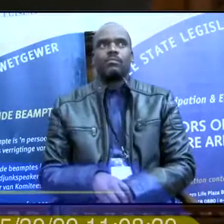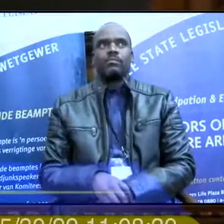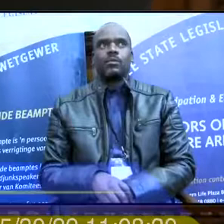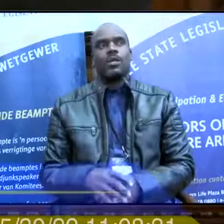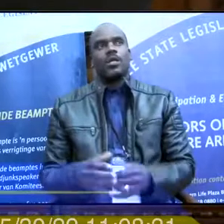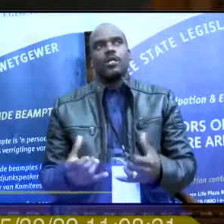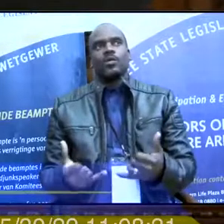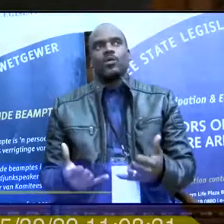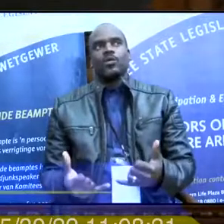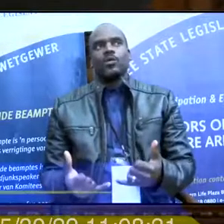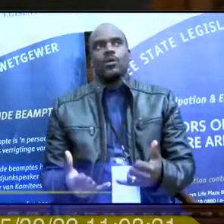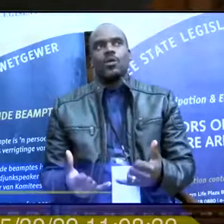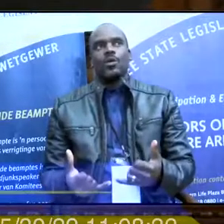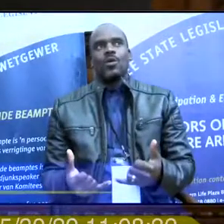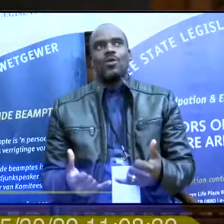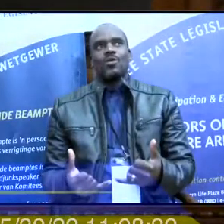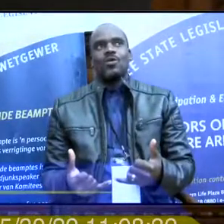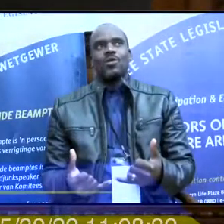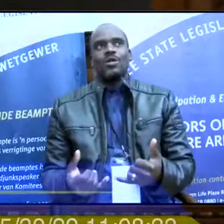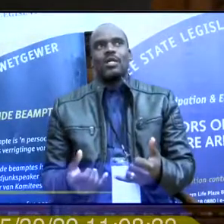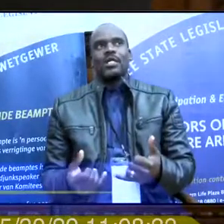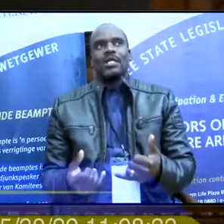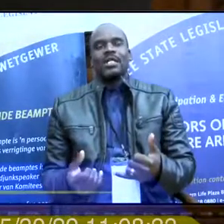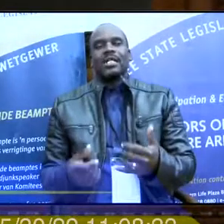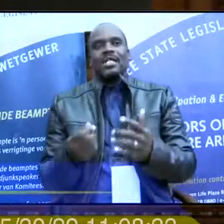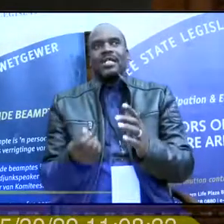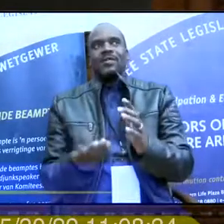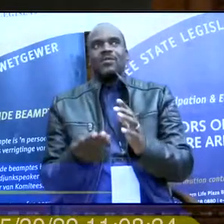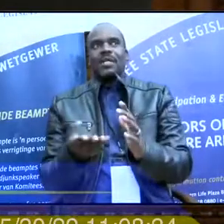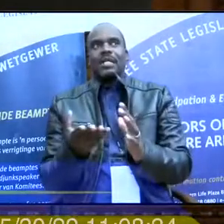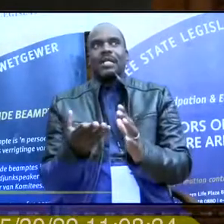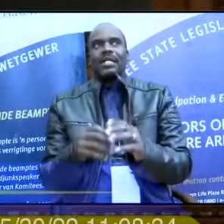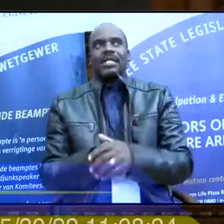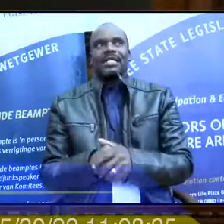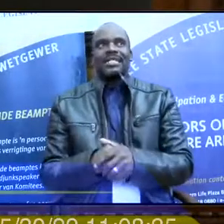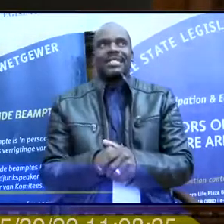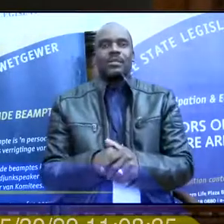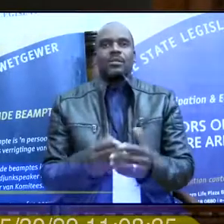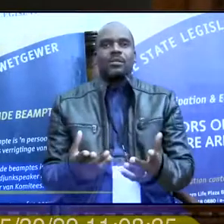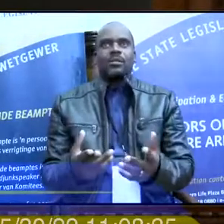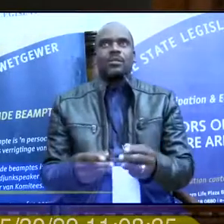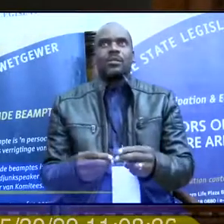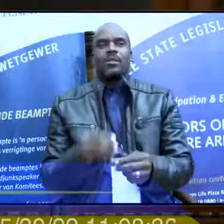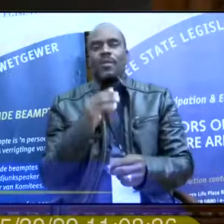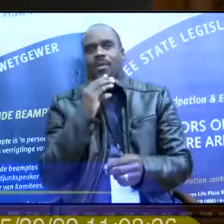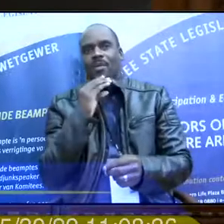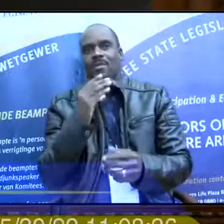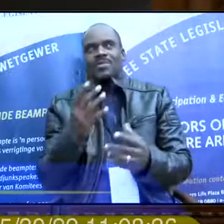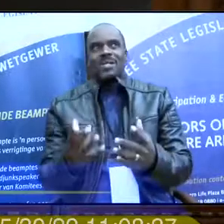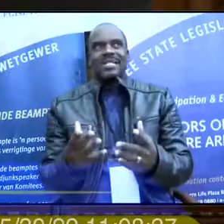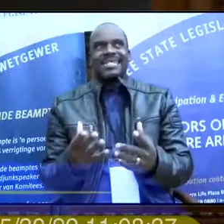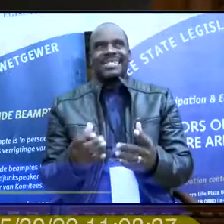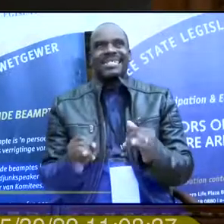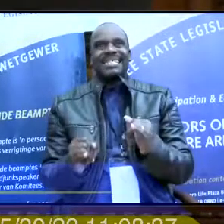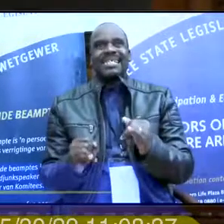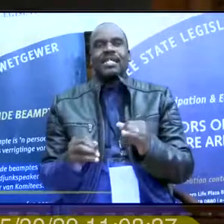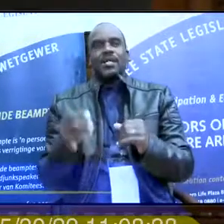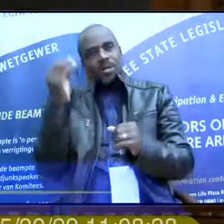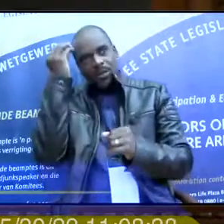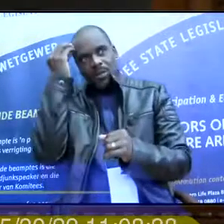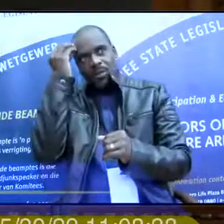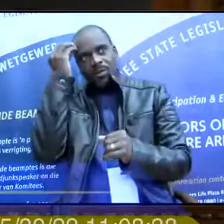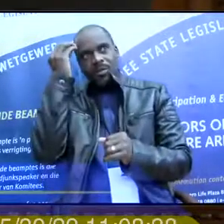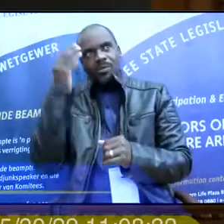so rising inflation disruptive social unrest varying structural issues that